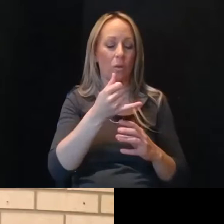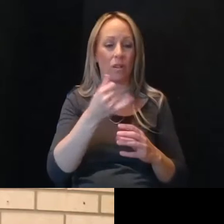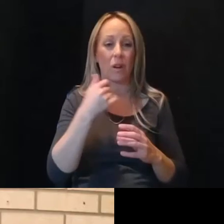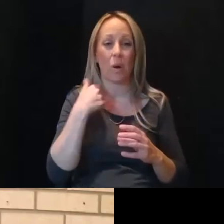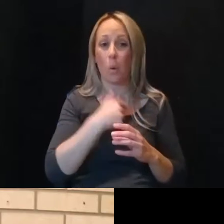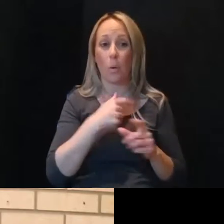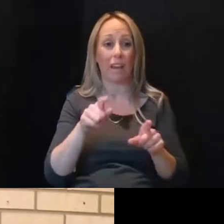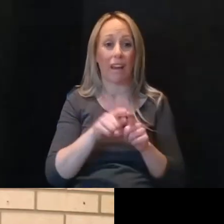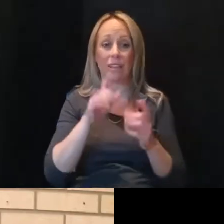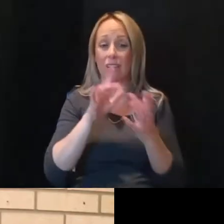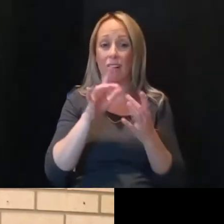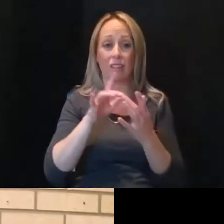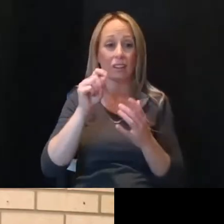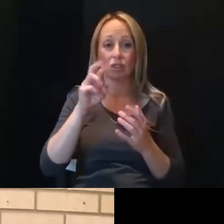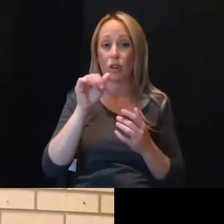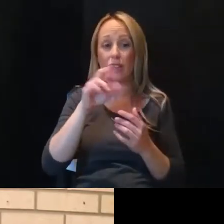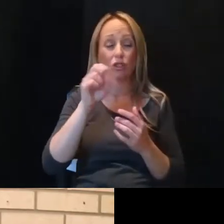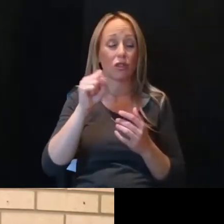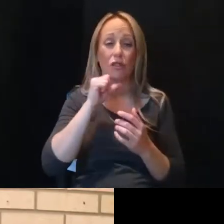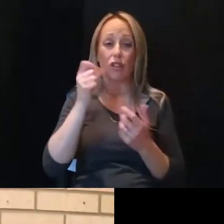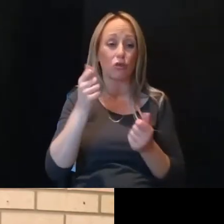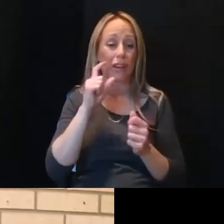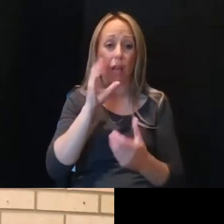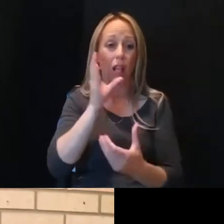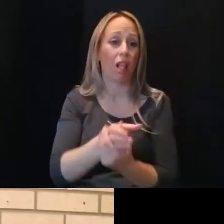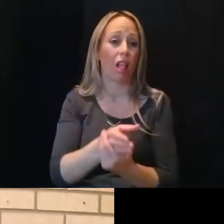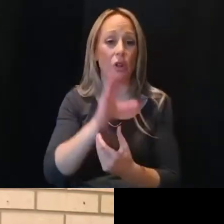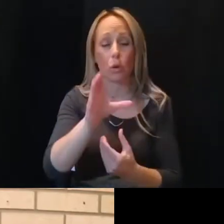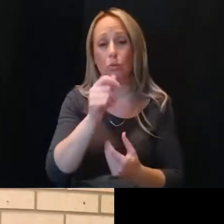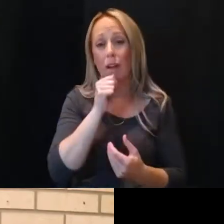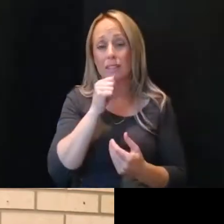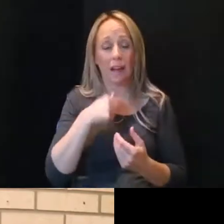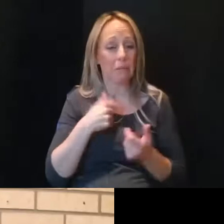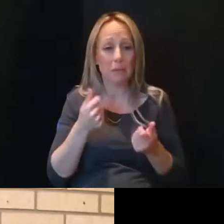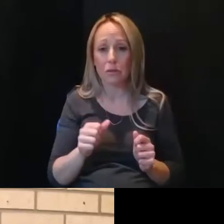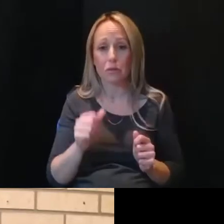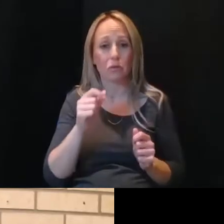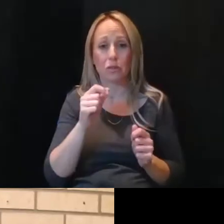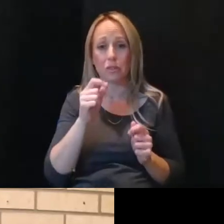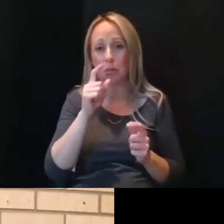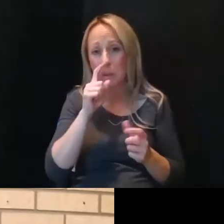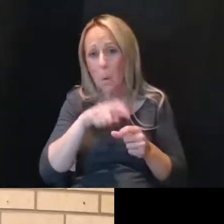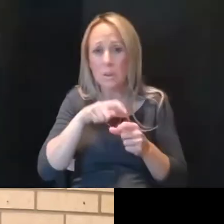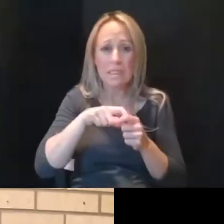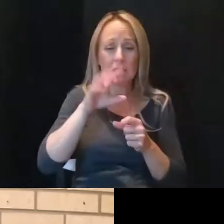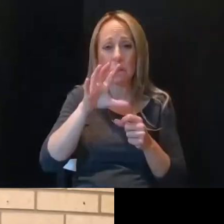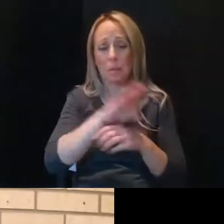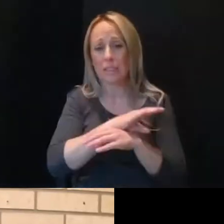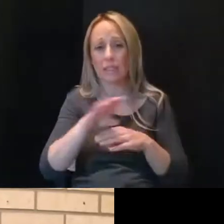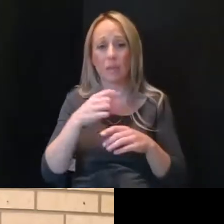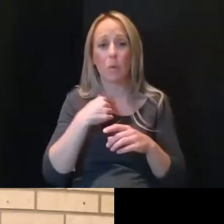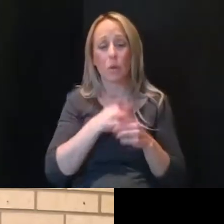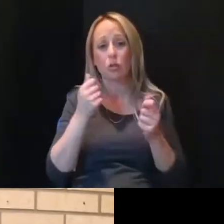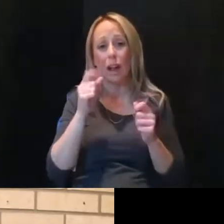not trying to invade your privacy. We are not doing this to be nosy. We're trying to control a global